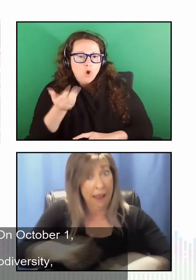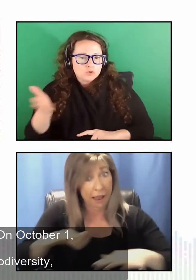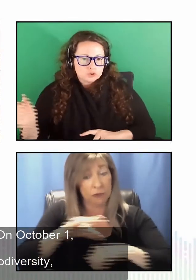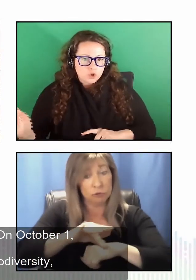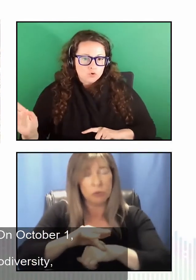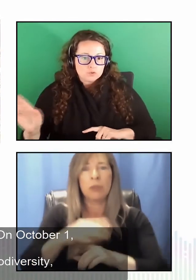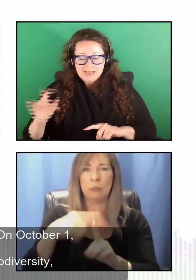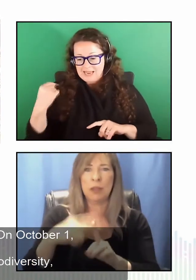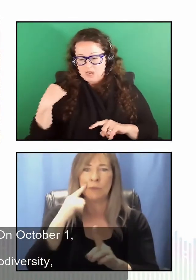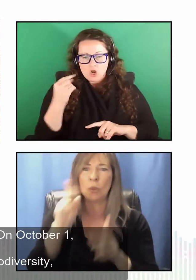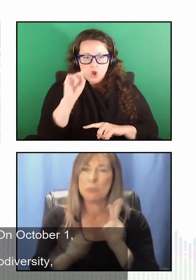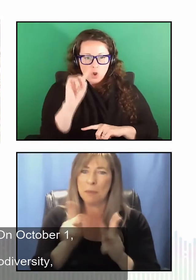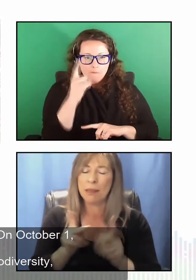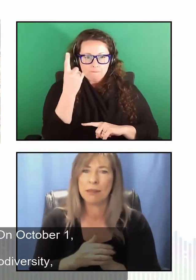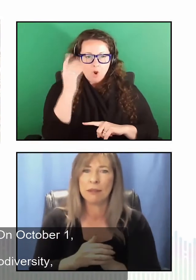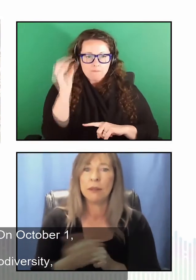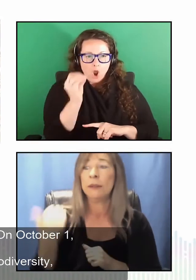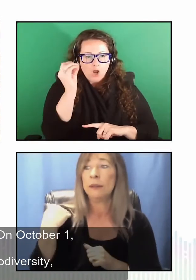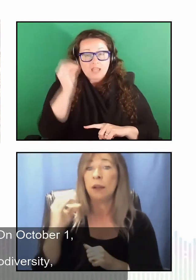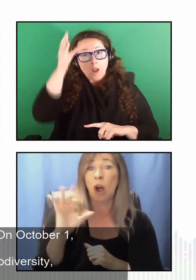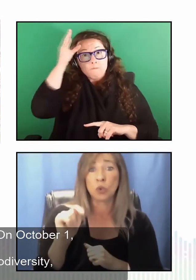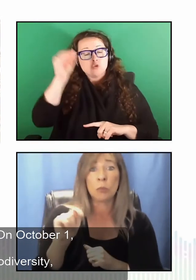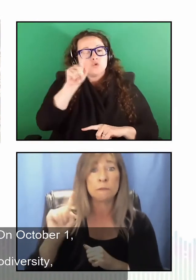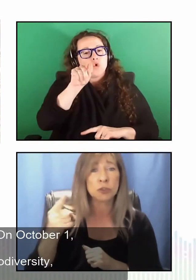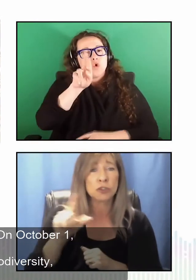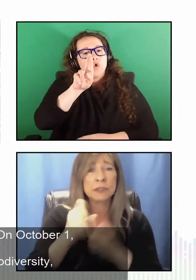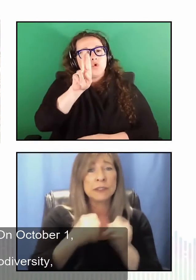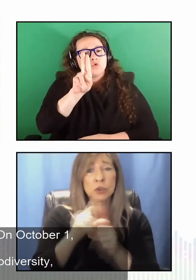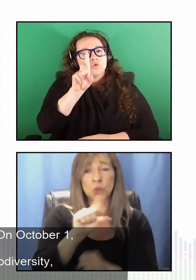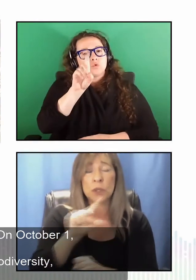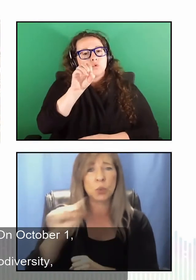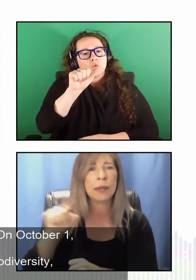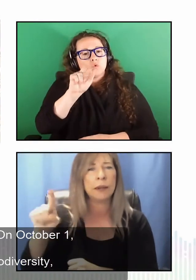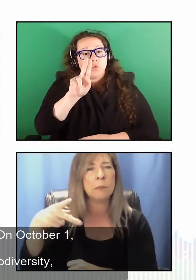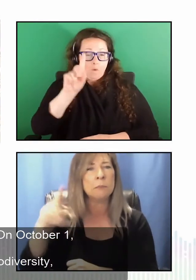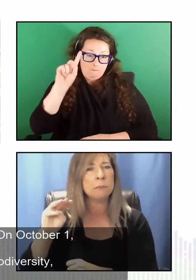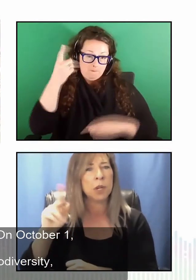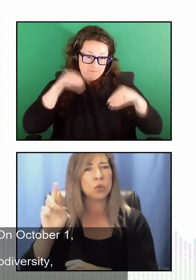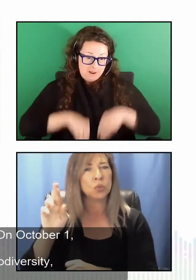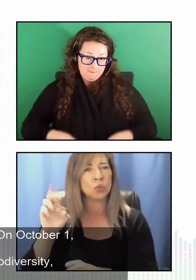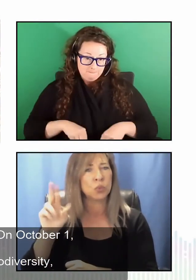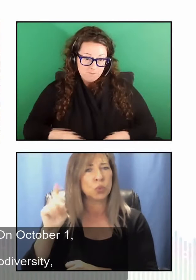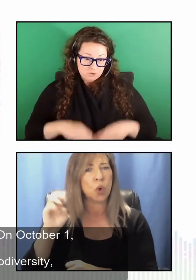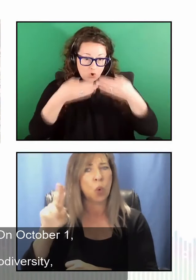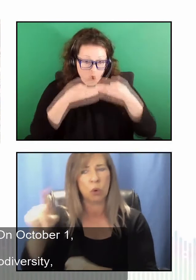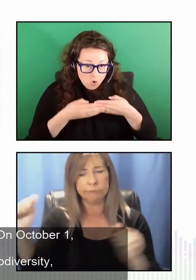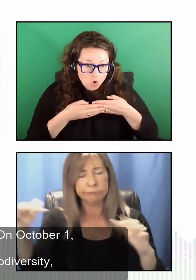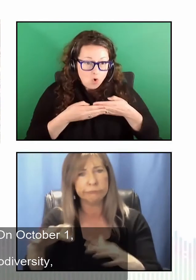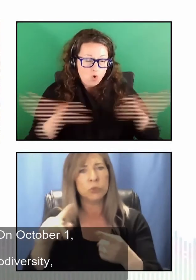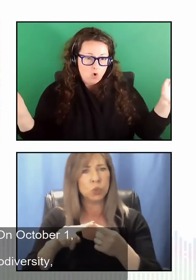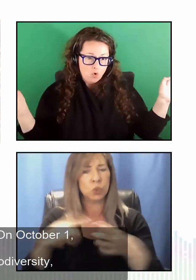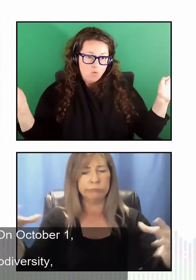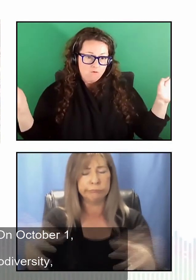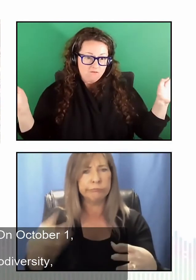2020, Prime Minister Trudeau at the UN's first ever General Assembly on Biodiversity committed to